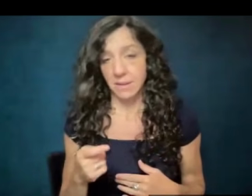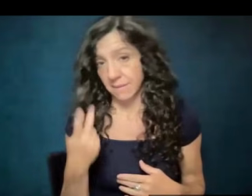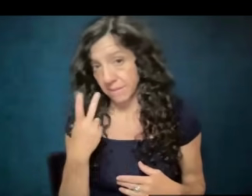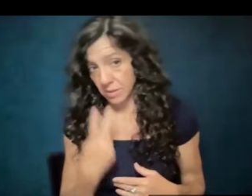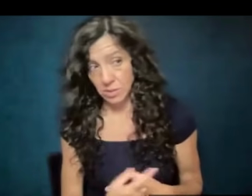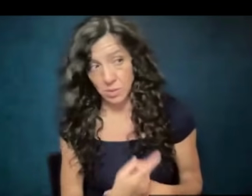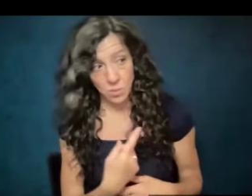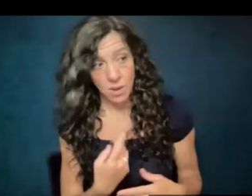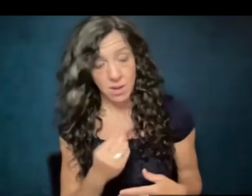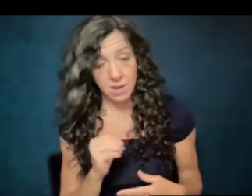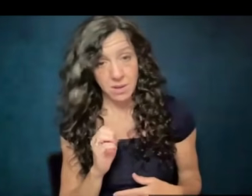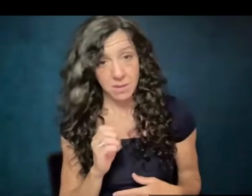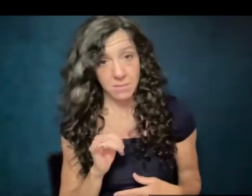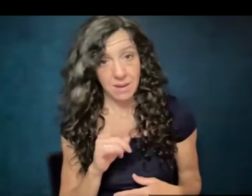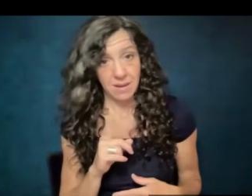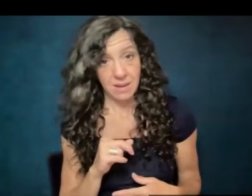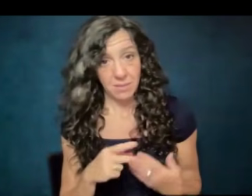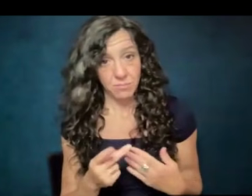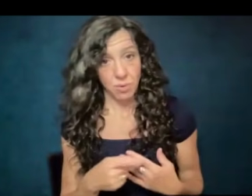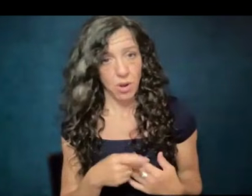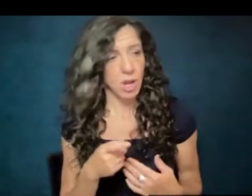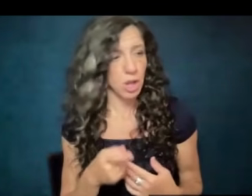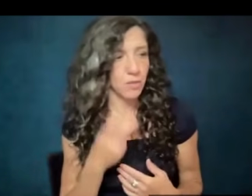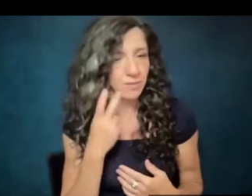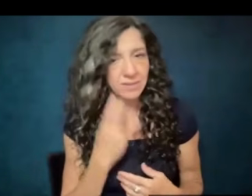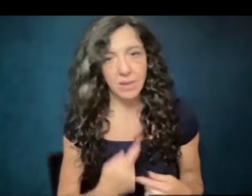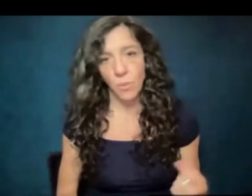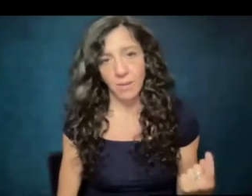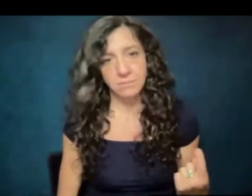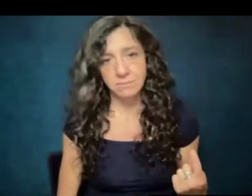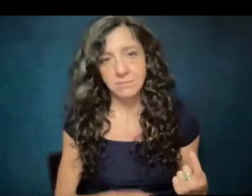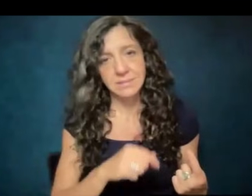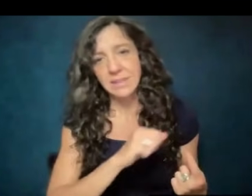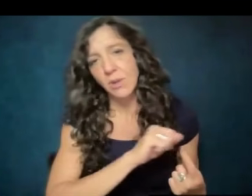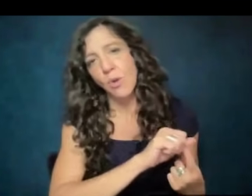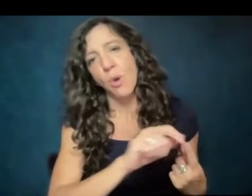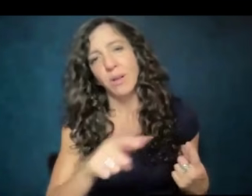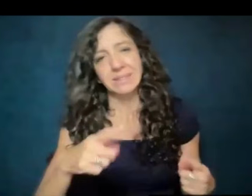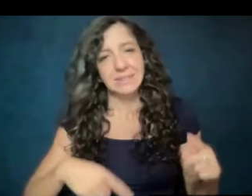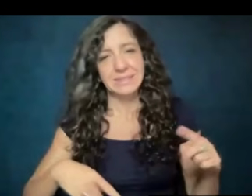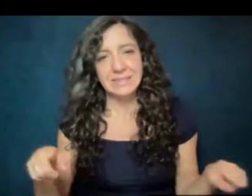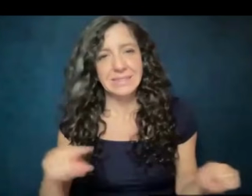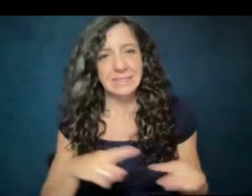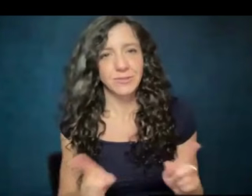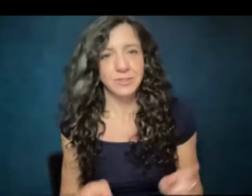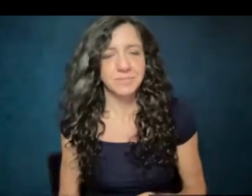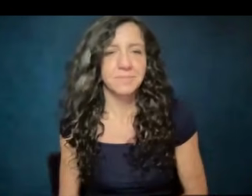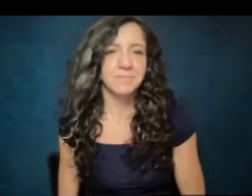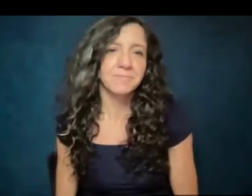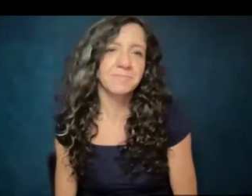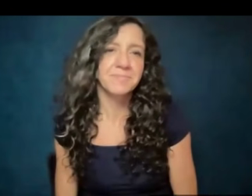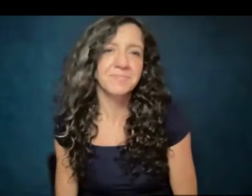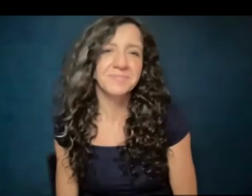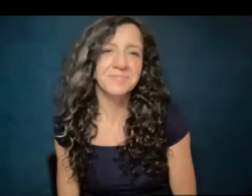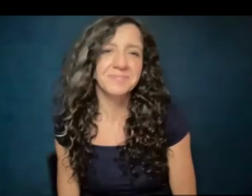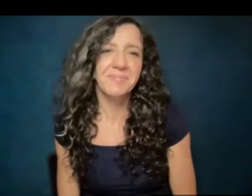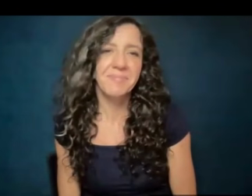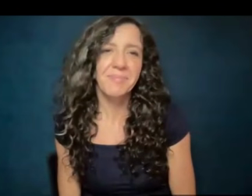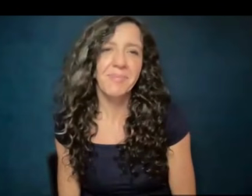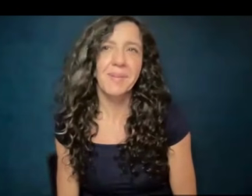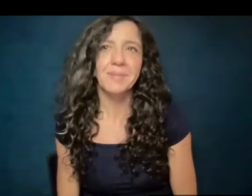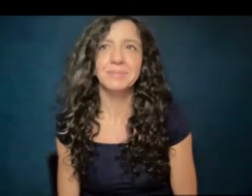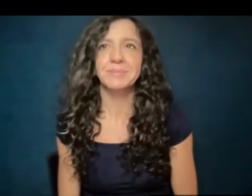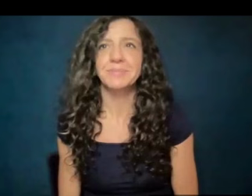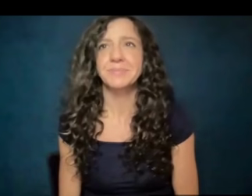Medicaid program, you've seen one Medicaid program. Now, Medicaid expansion,